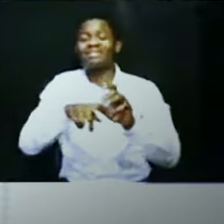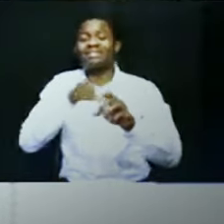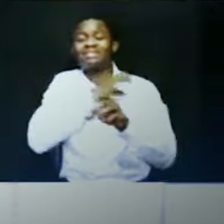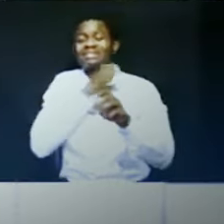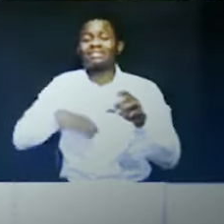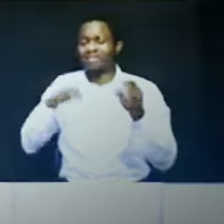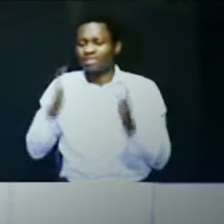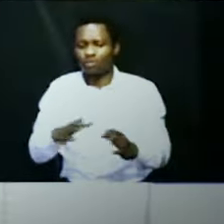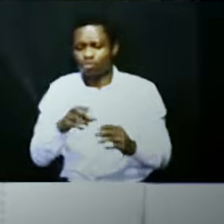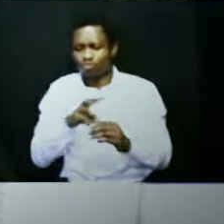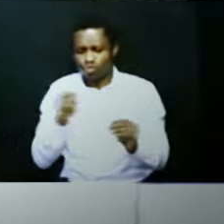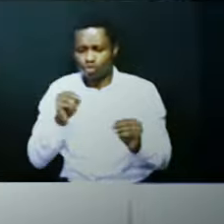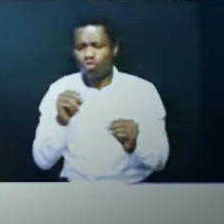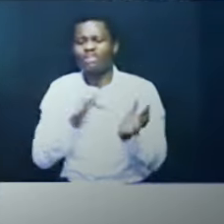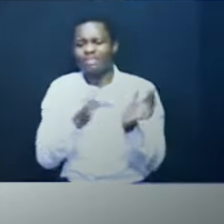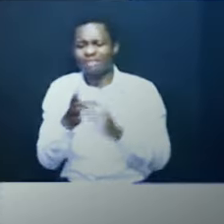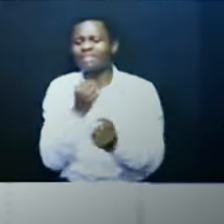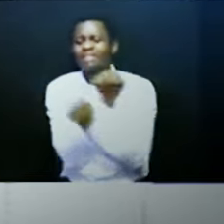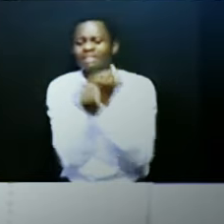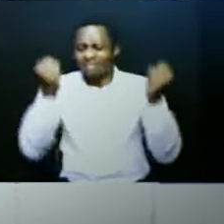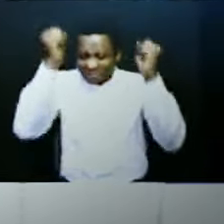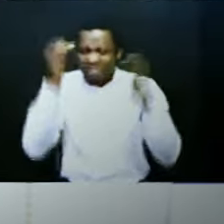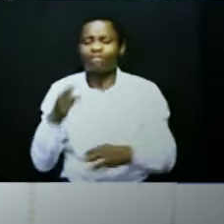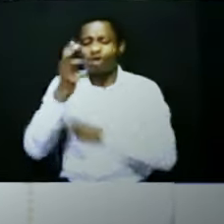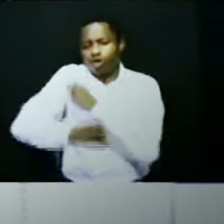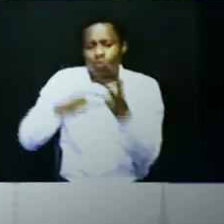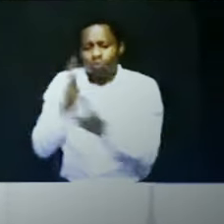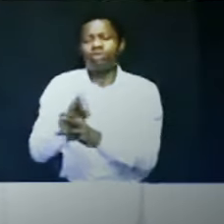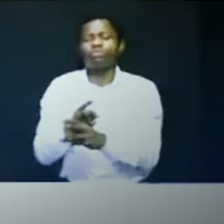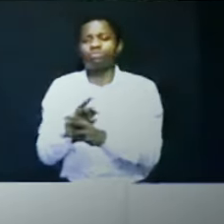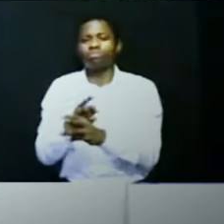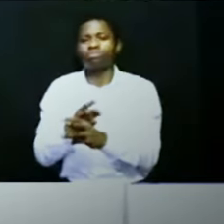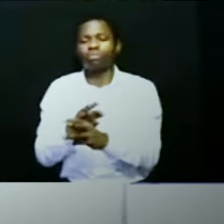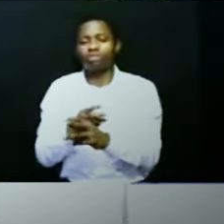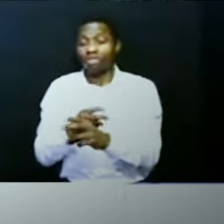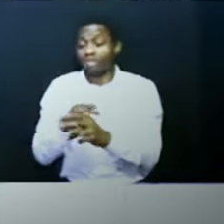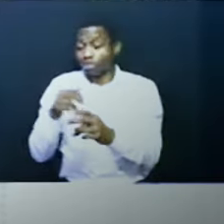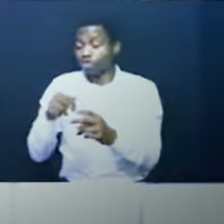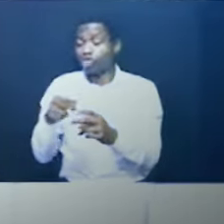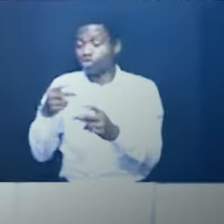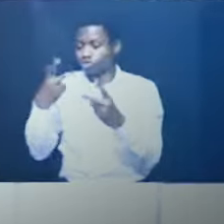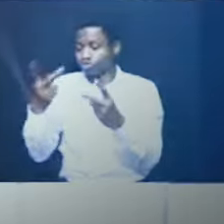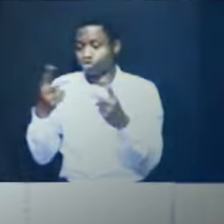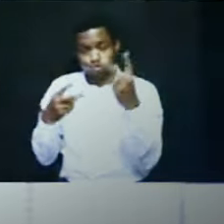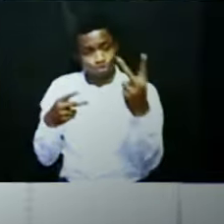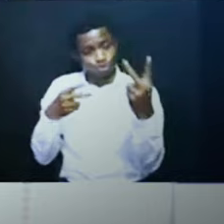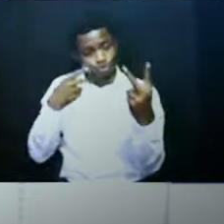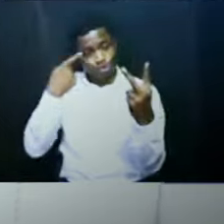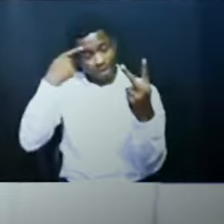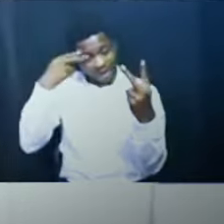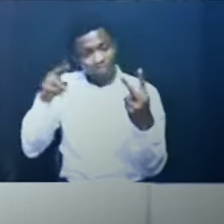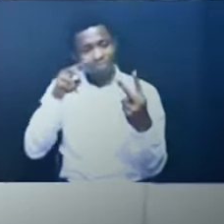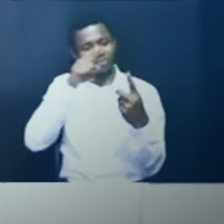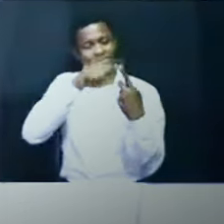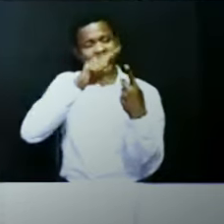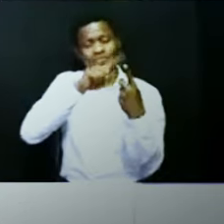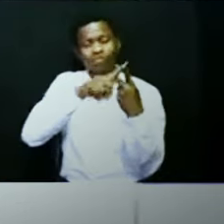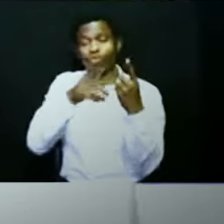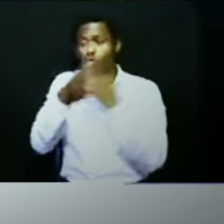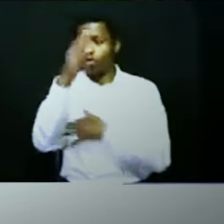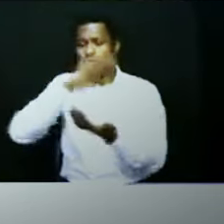Jesus is the Savior of the world. These two events, that God became